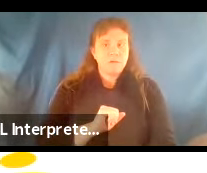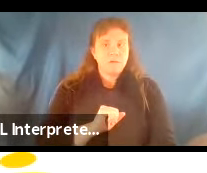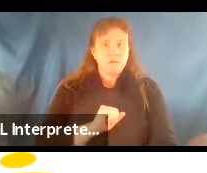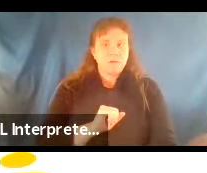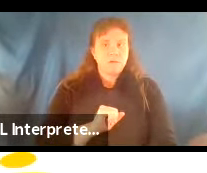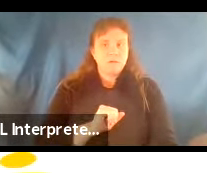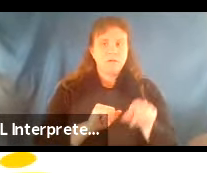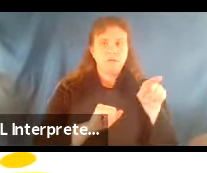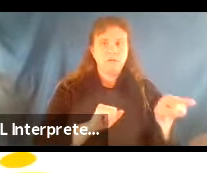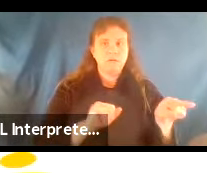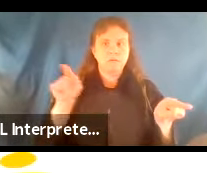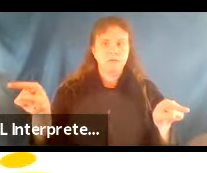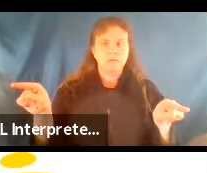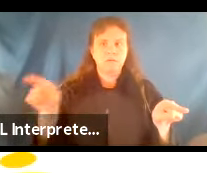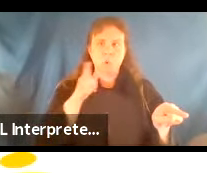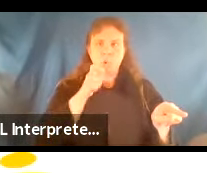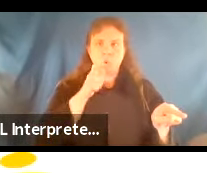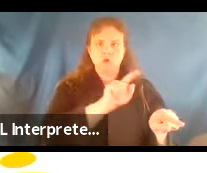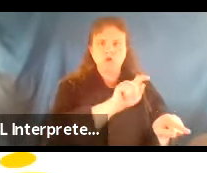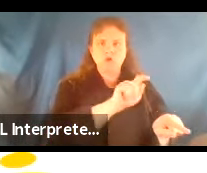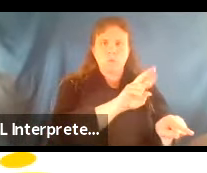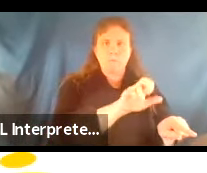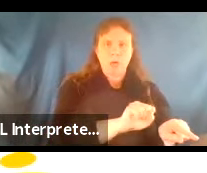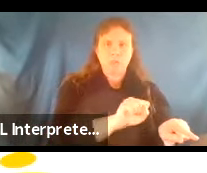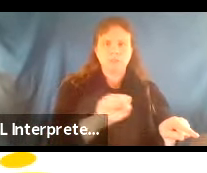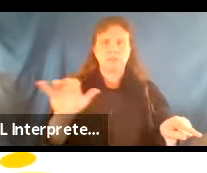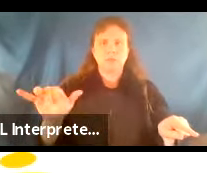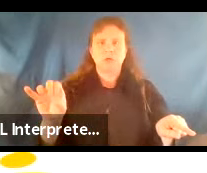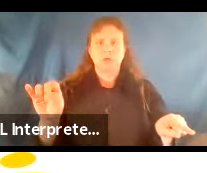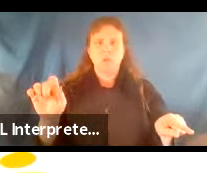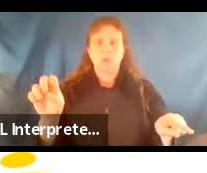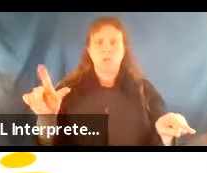For Tomas or for Yolanda?